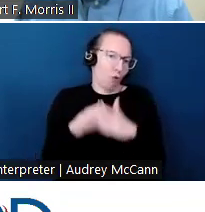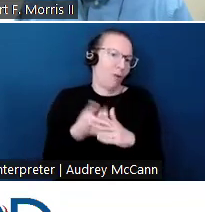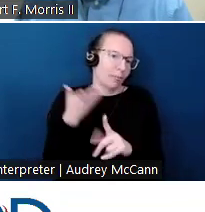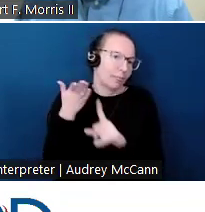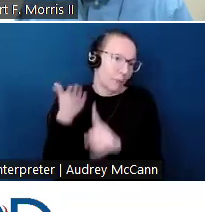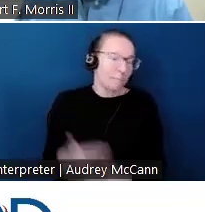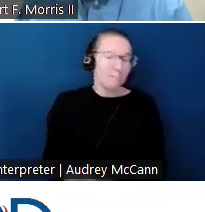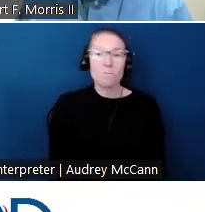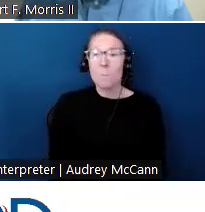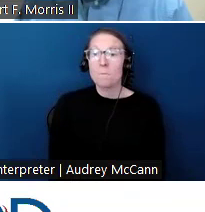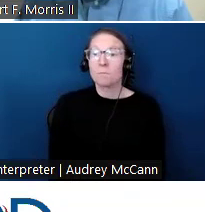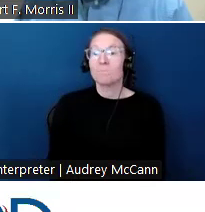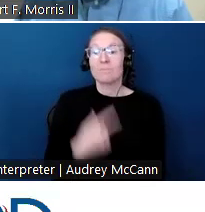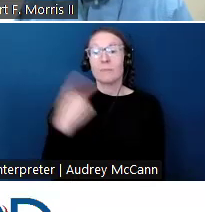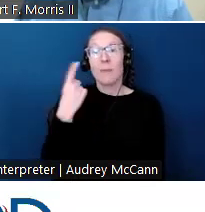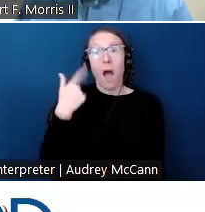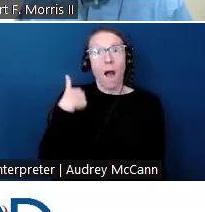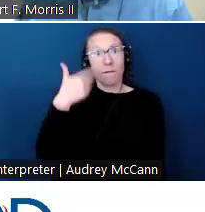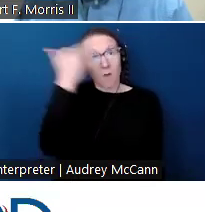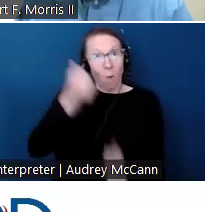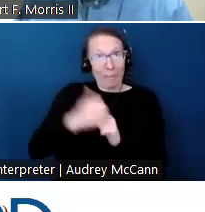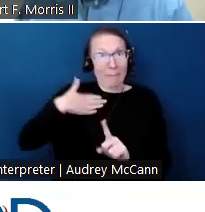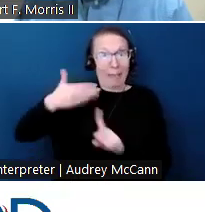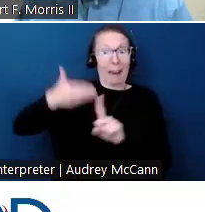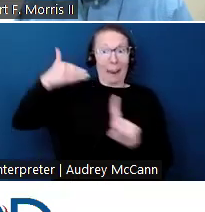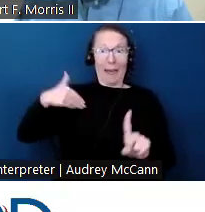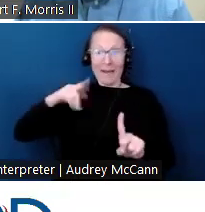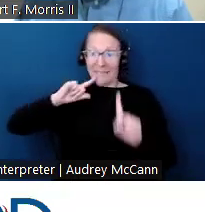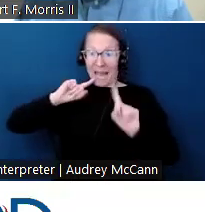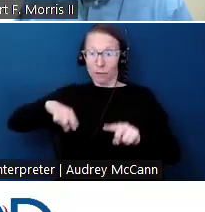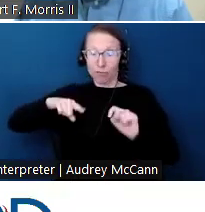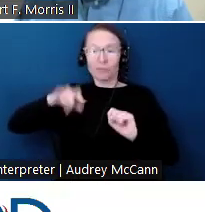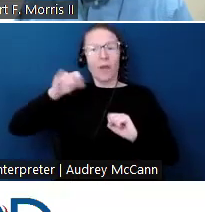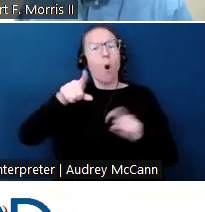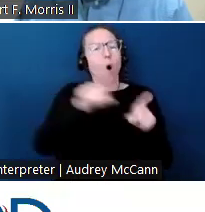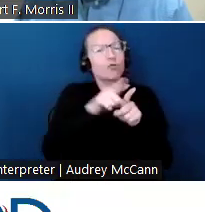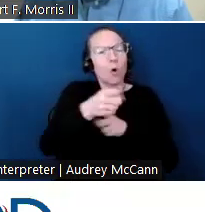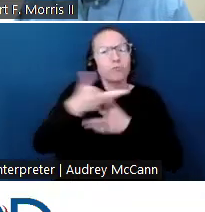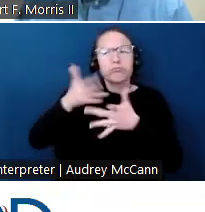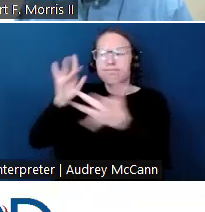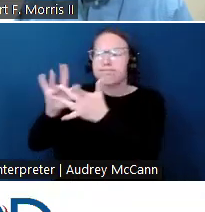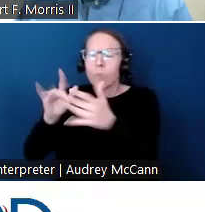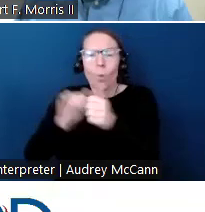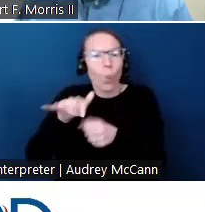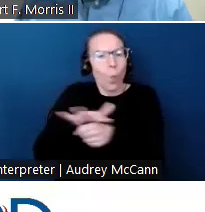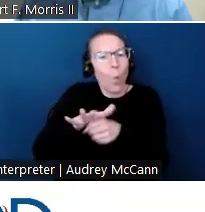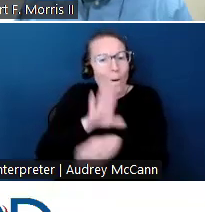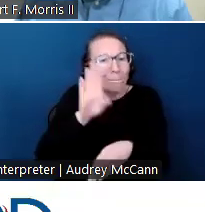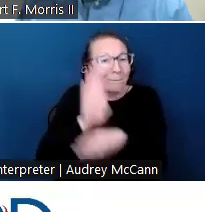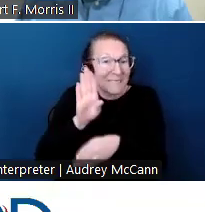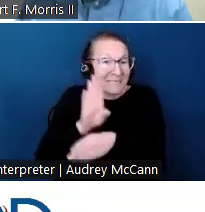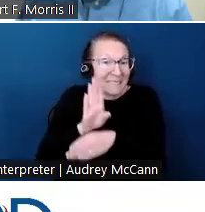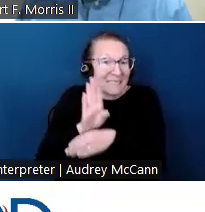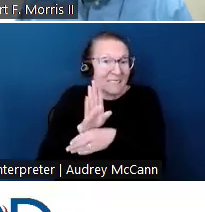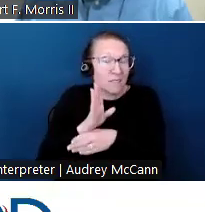And something I kind of forgot in my last answer, I apologize, is also speaking with local businesses about how they can,